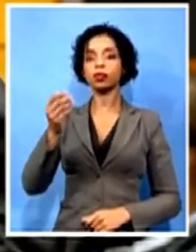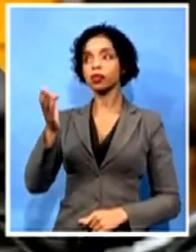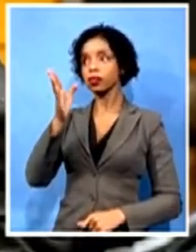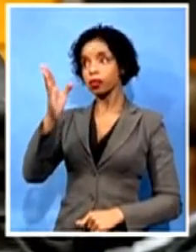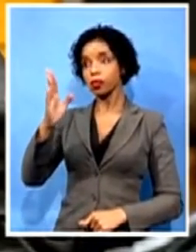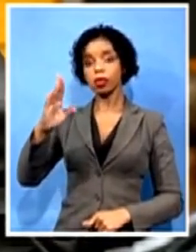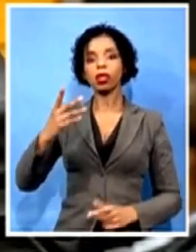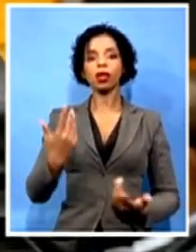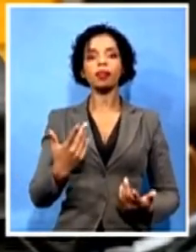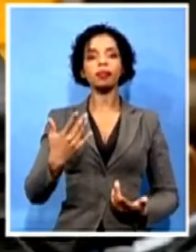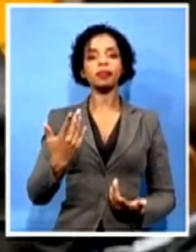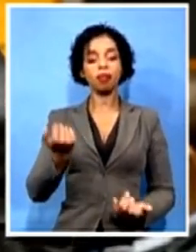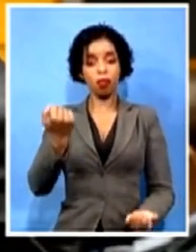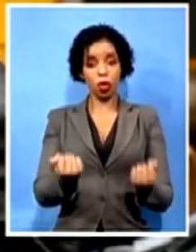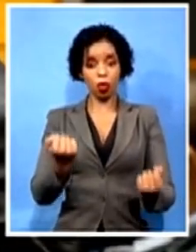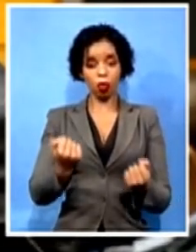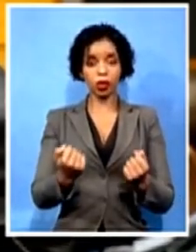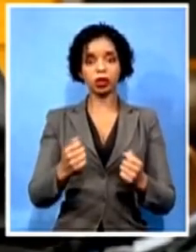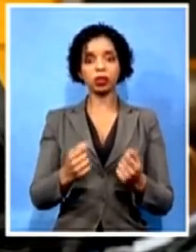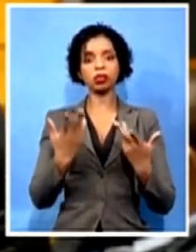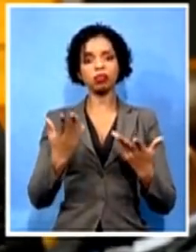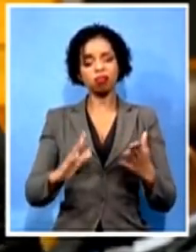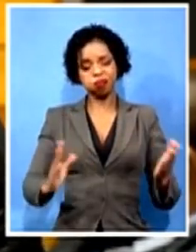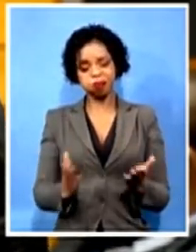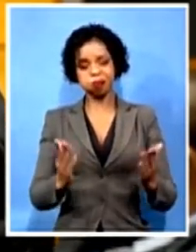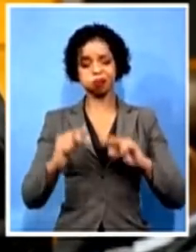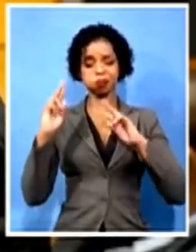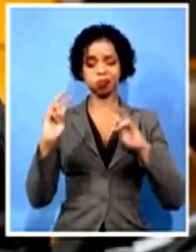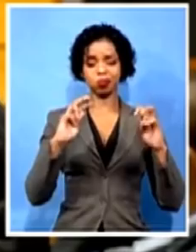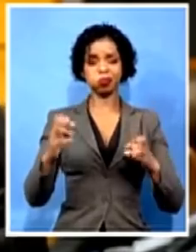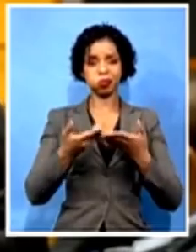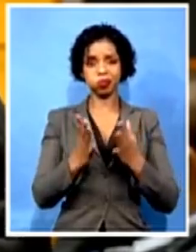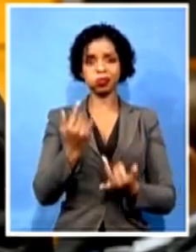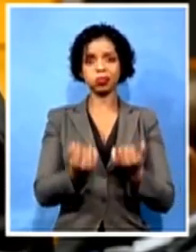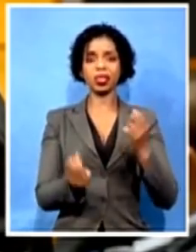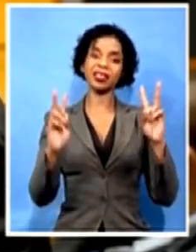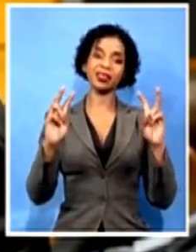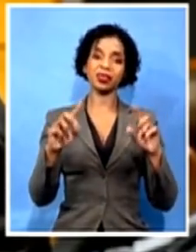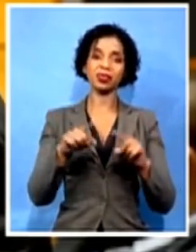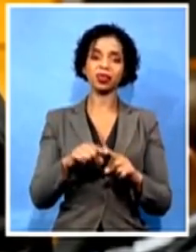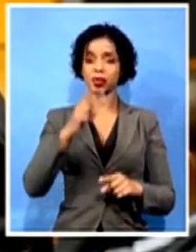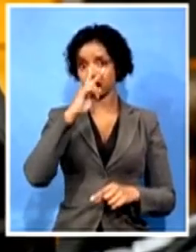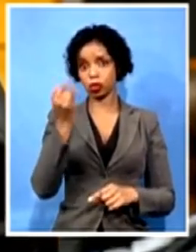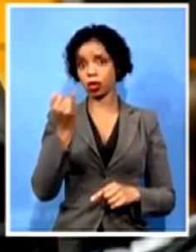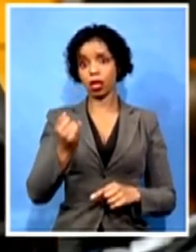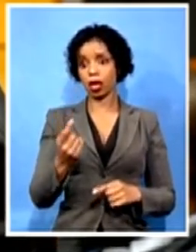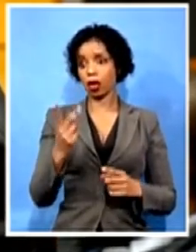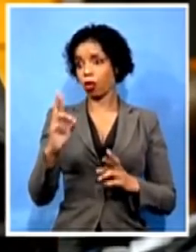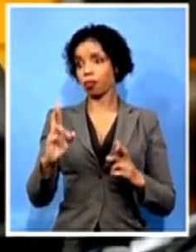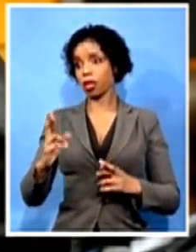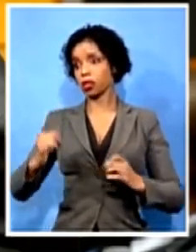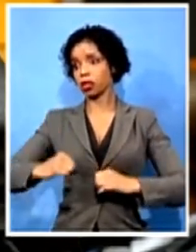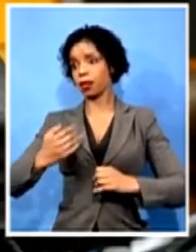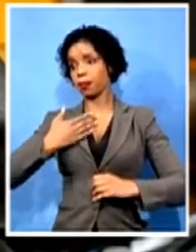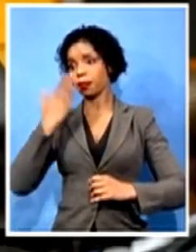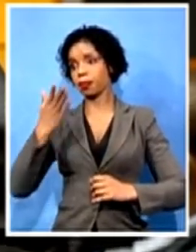either withholding or not dealing with it, or not dealing openly with the matter, and then they come to court in the morning, first thing, and as you arrive in